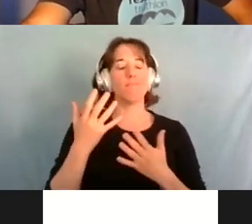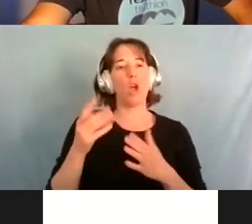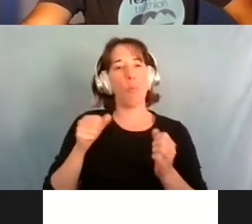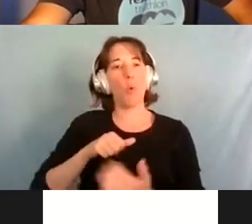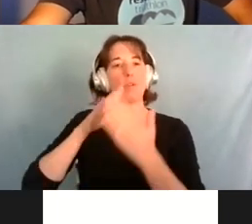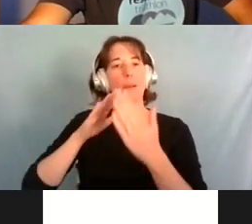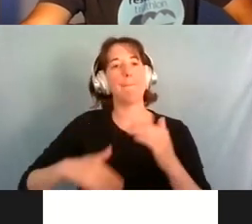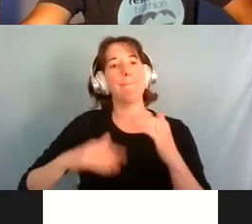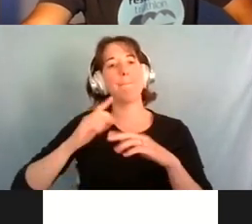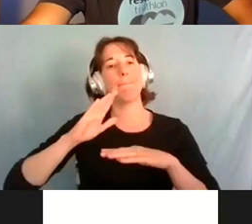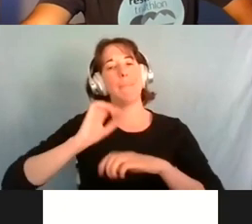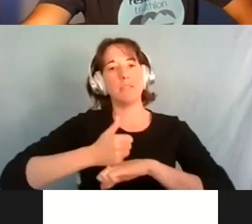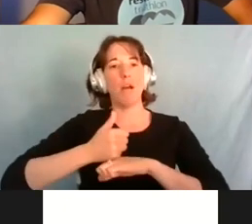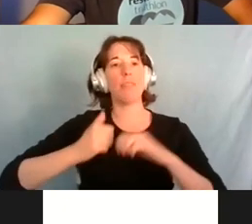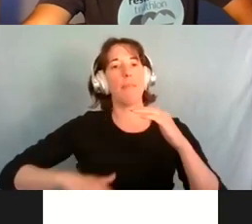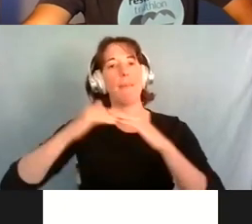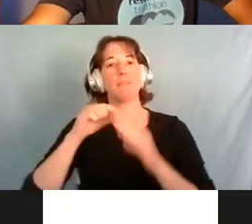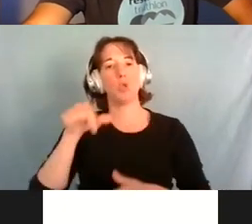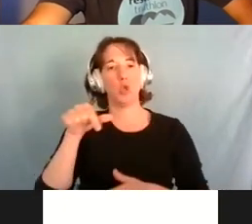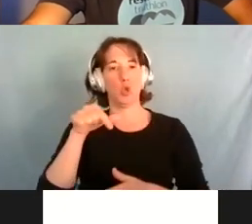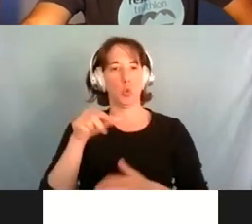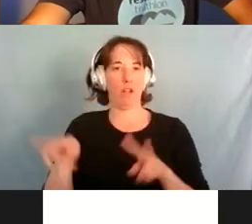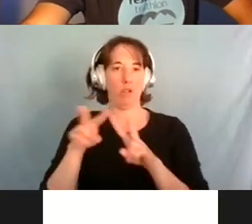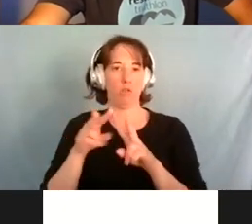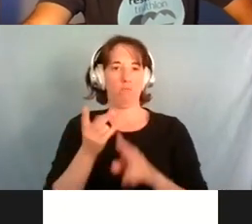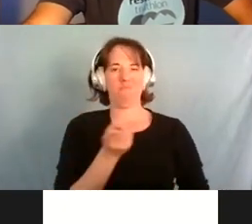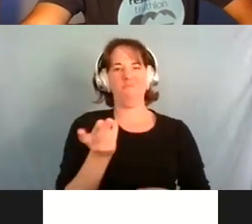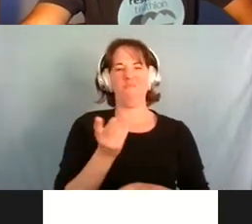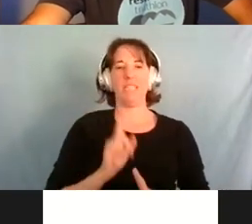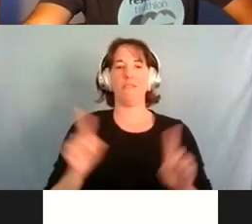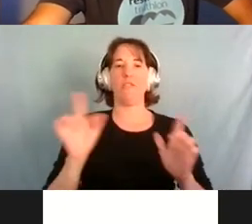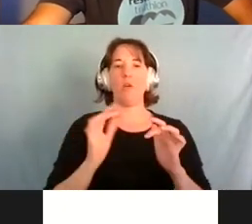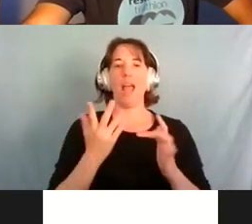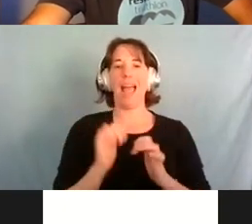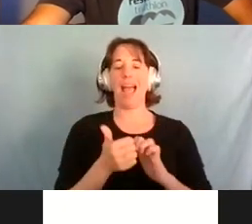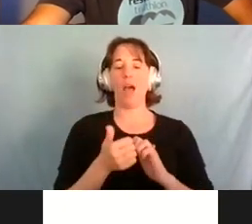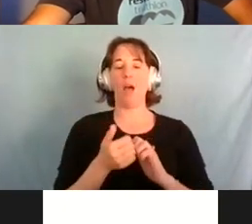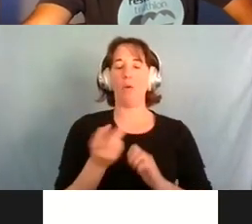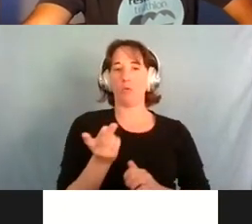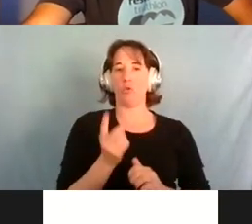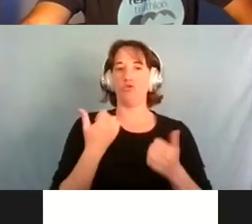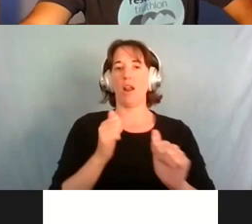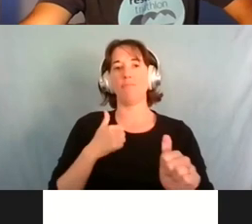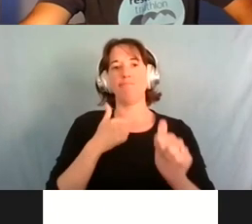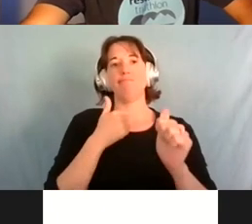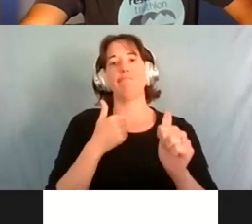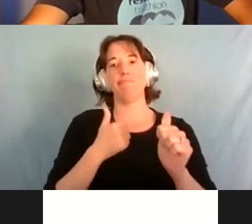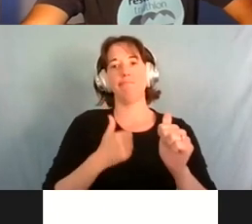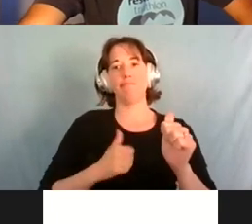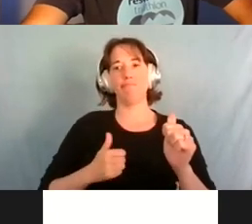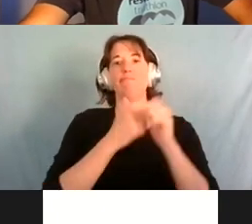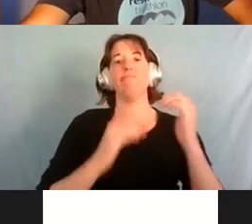the two different ways they try and update their Q table to the, I guess, optimal state.